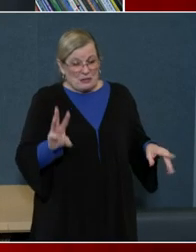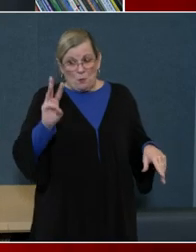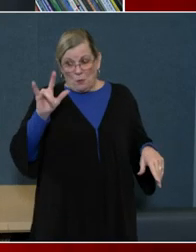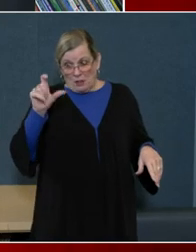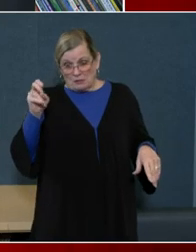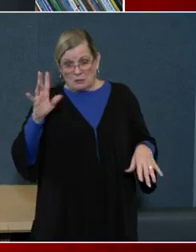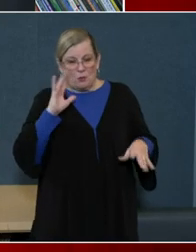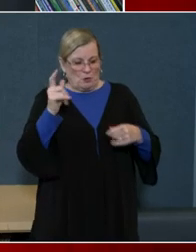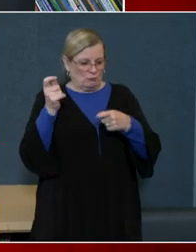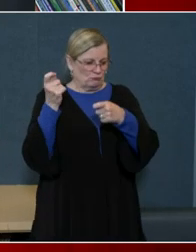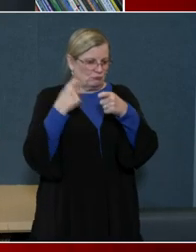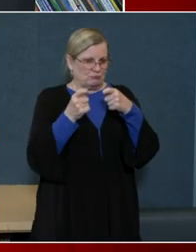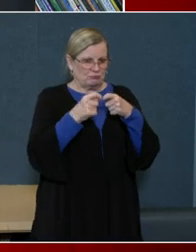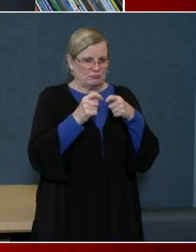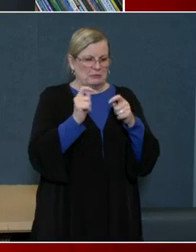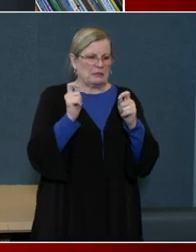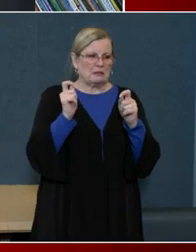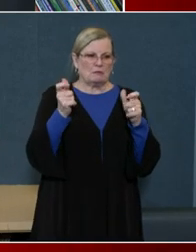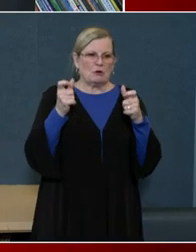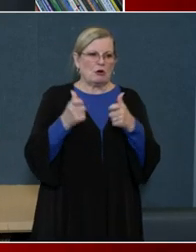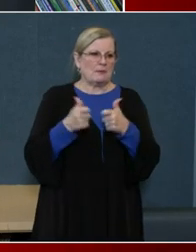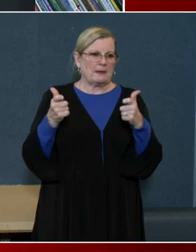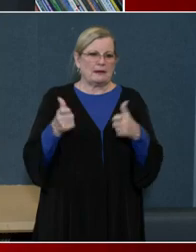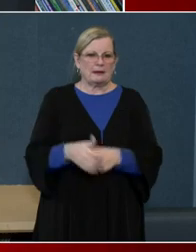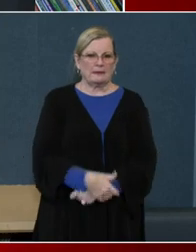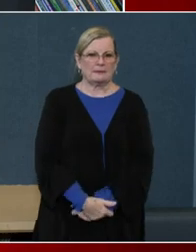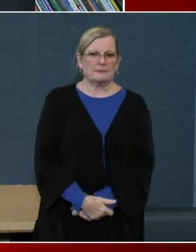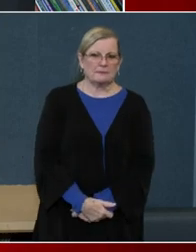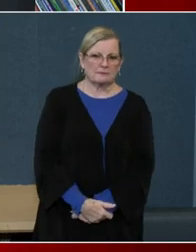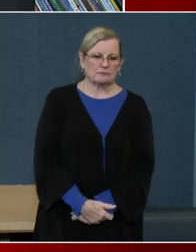that it could cost as much as $1.2 million.